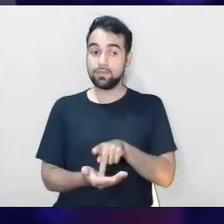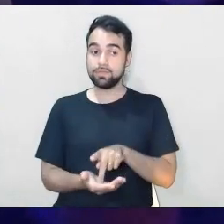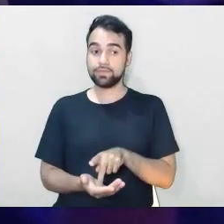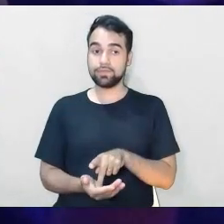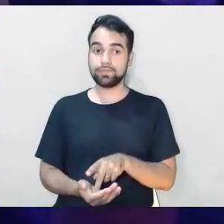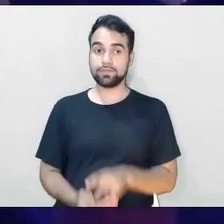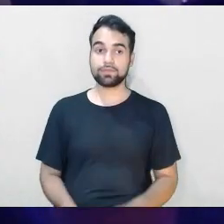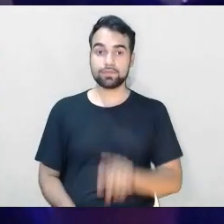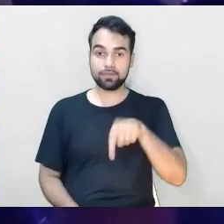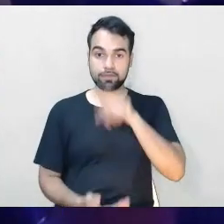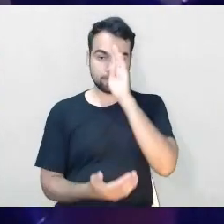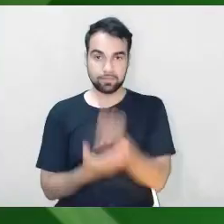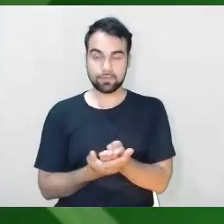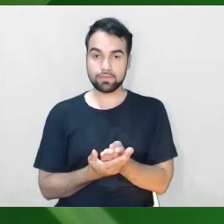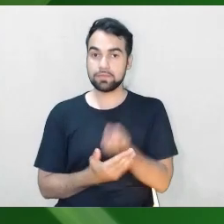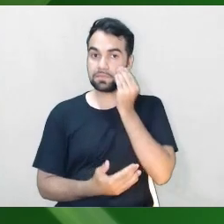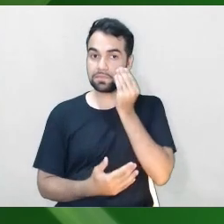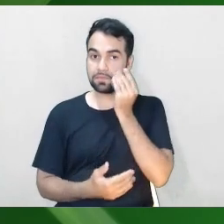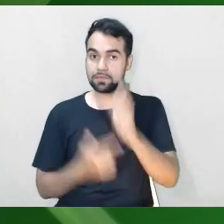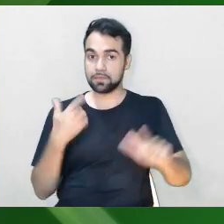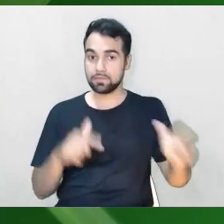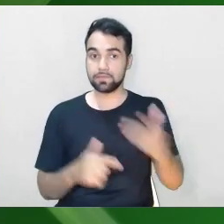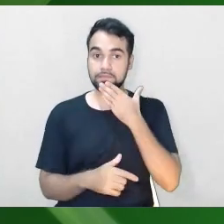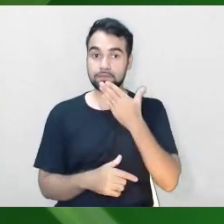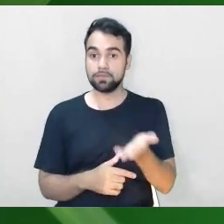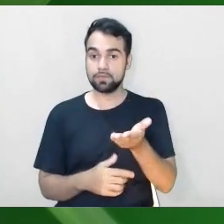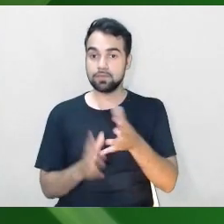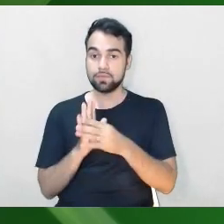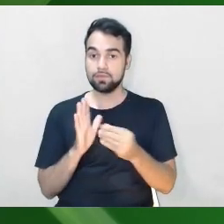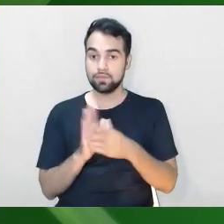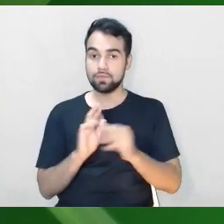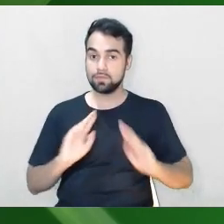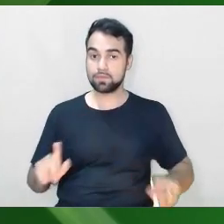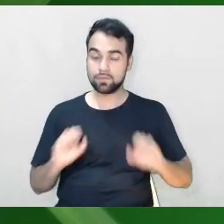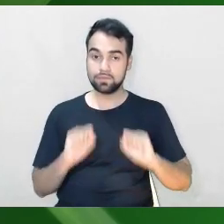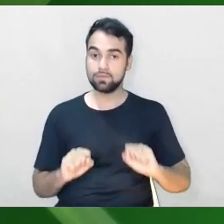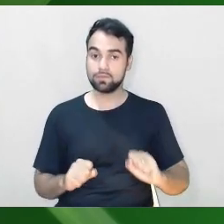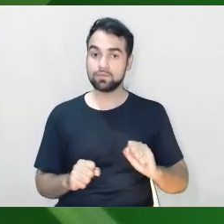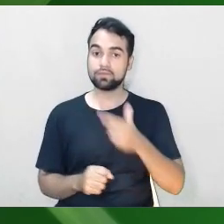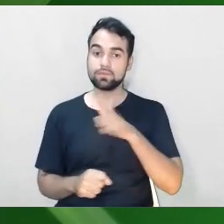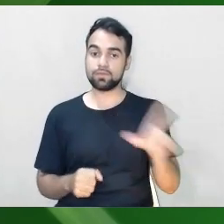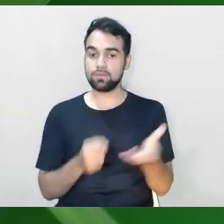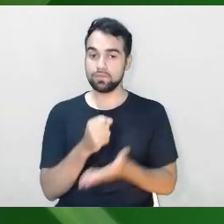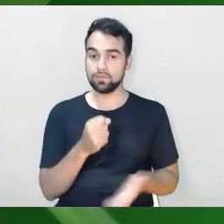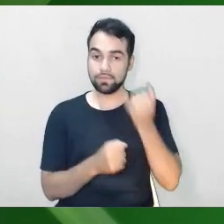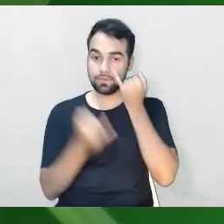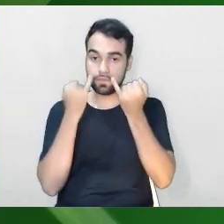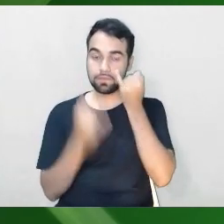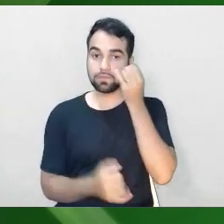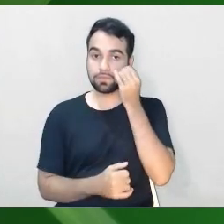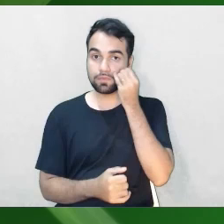Is the source reliable, so that they can simulate other things? They can order a different format. They can test